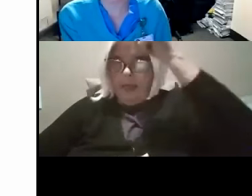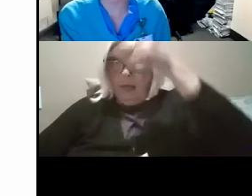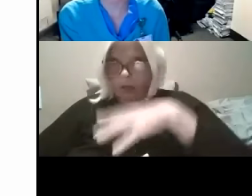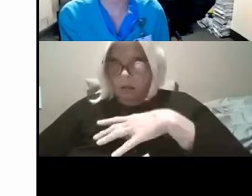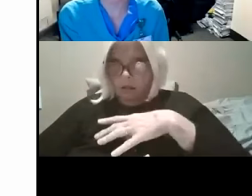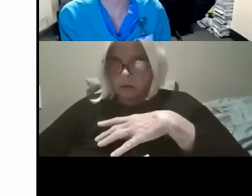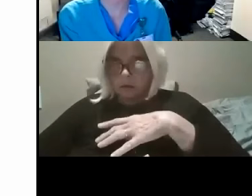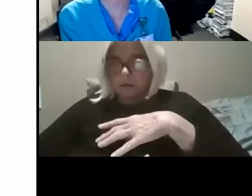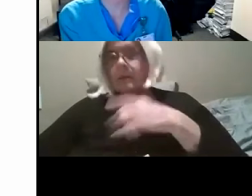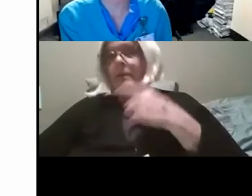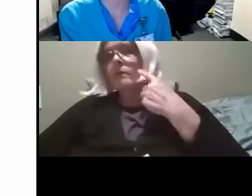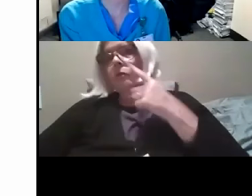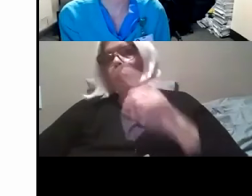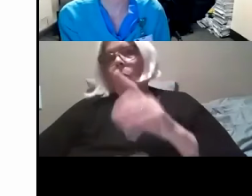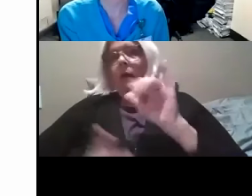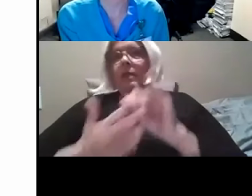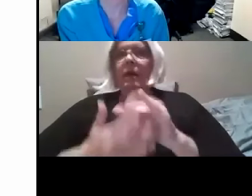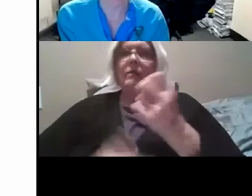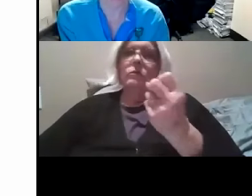side effect.